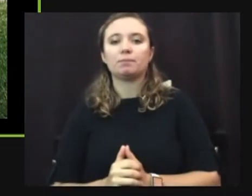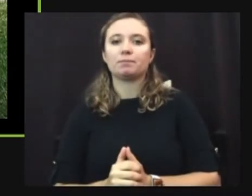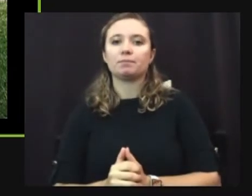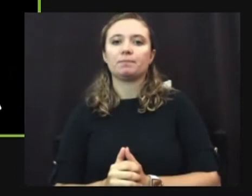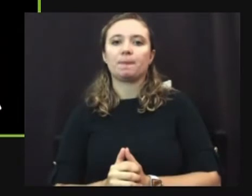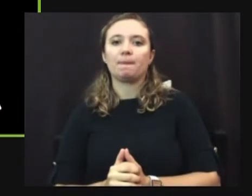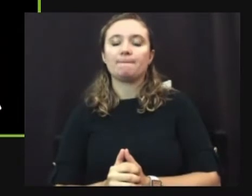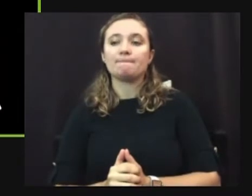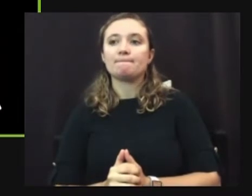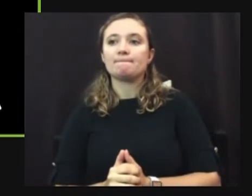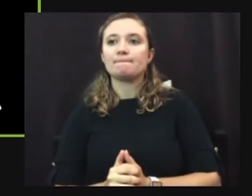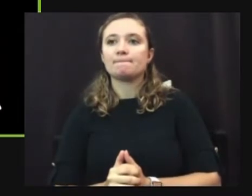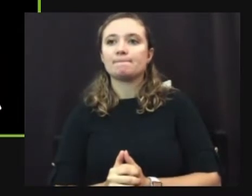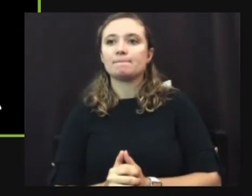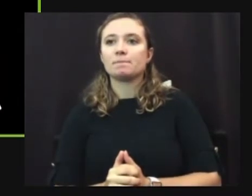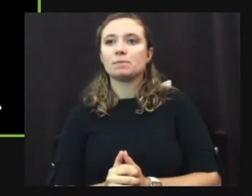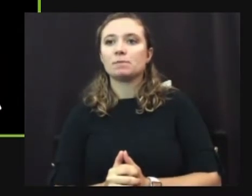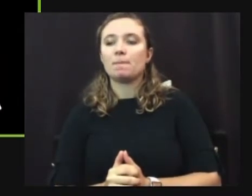Kate?